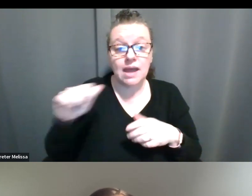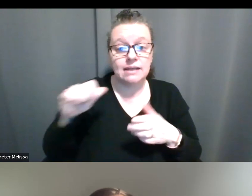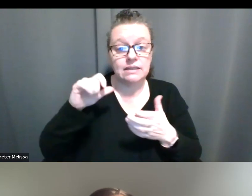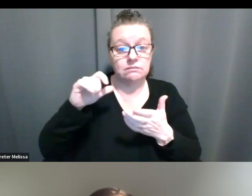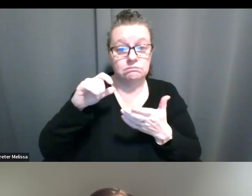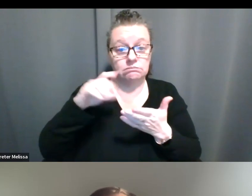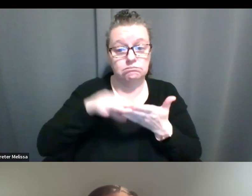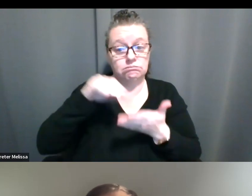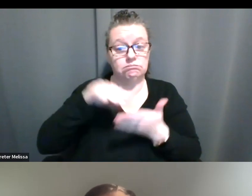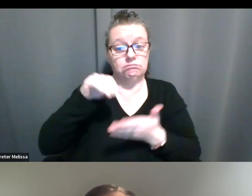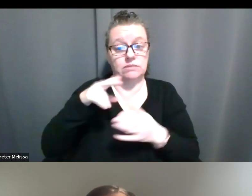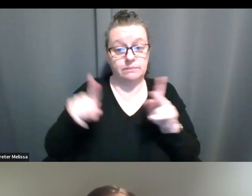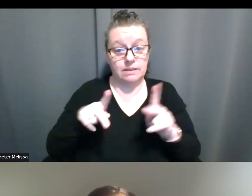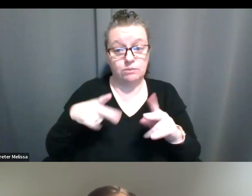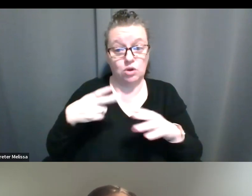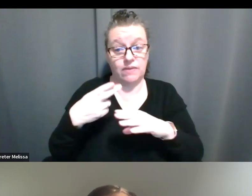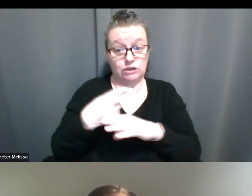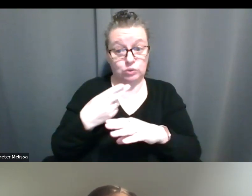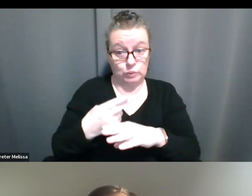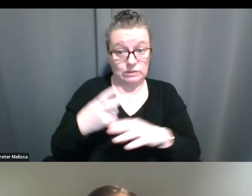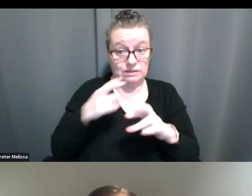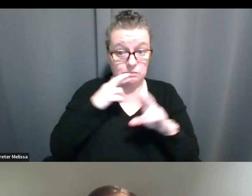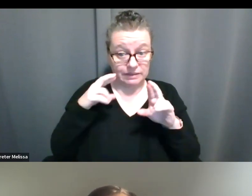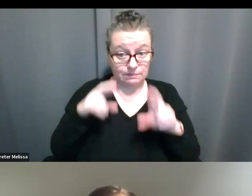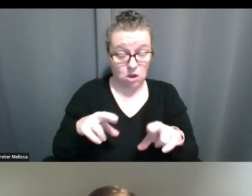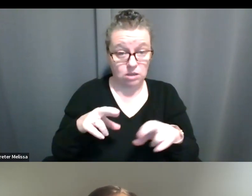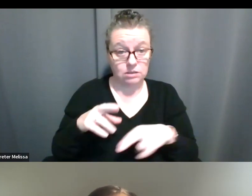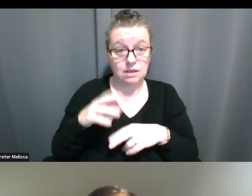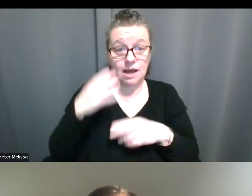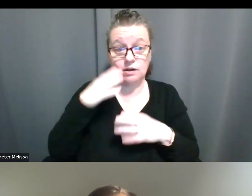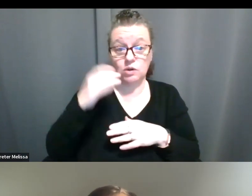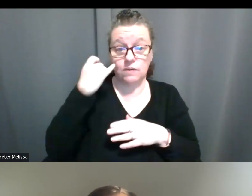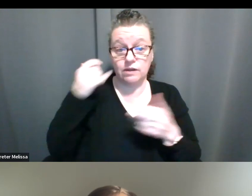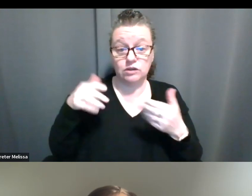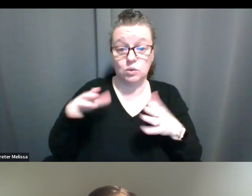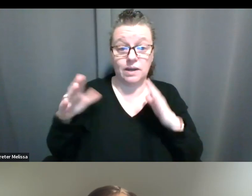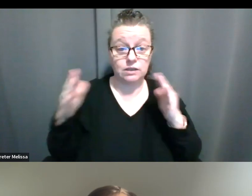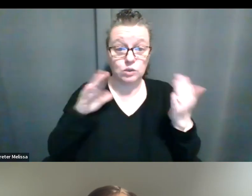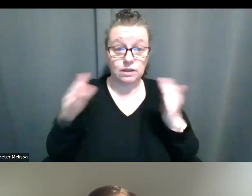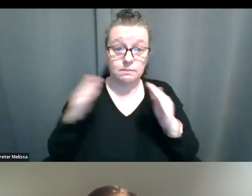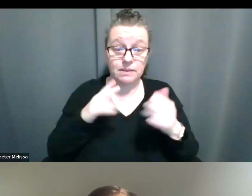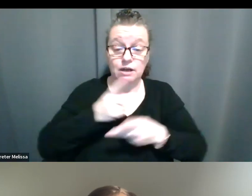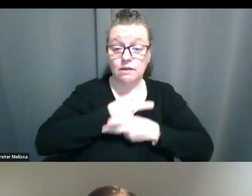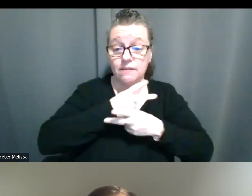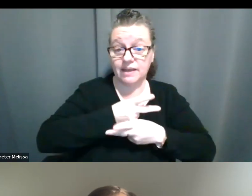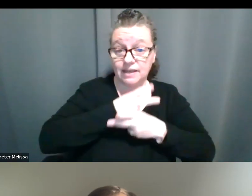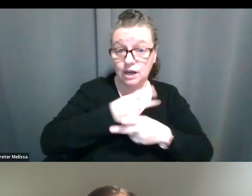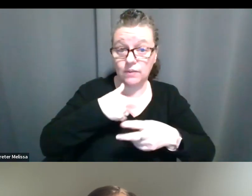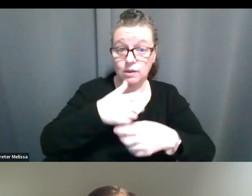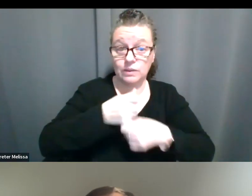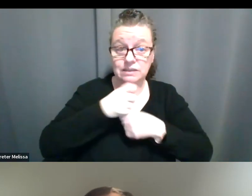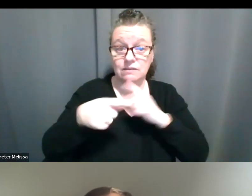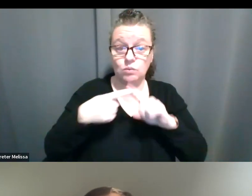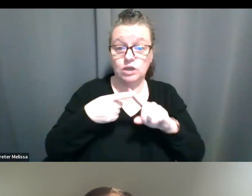of people who have actually utilized or received response. And I don't know if there's any way to compare the care you receive when you get a